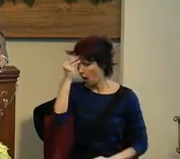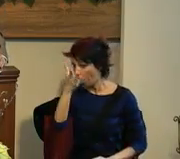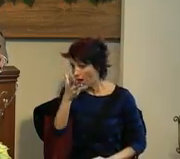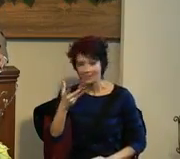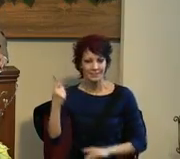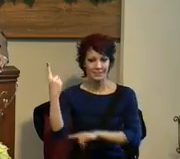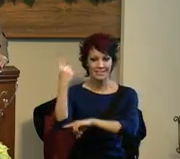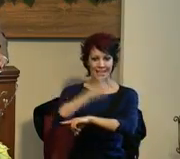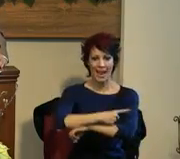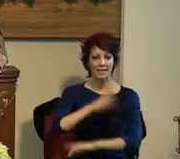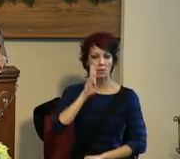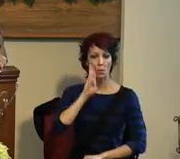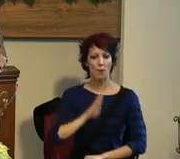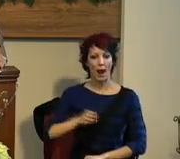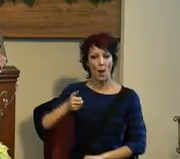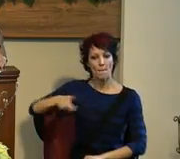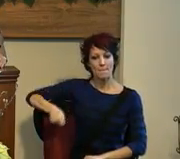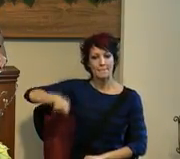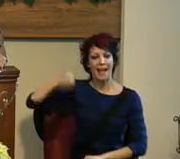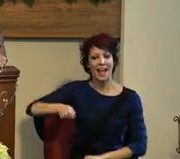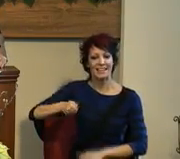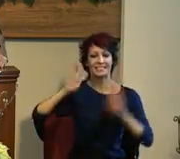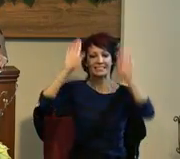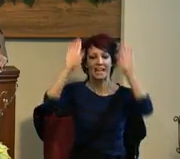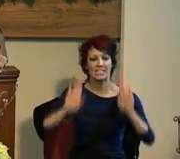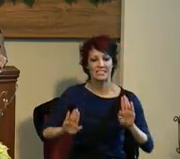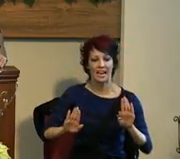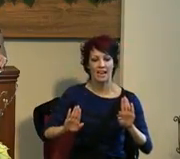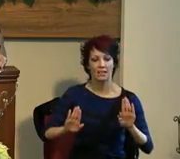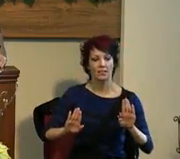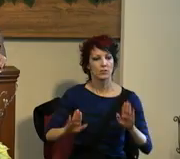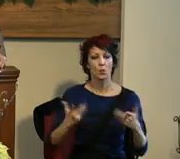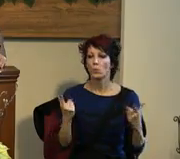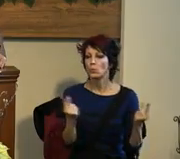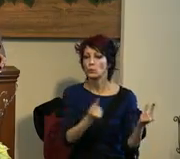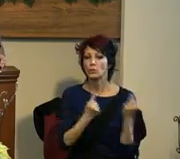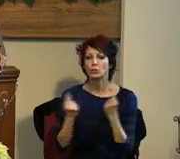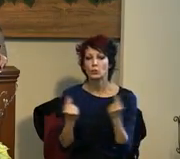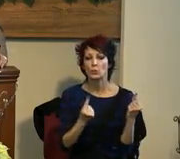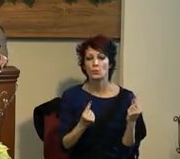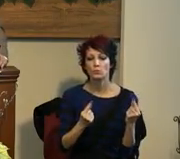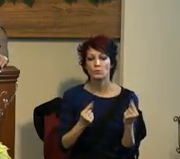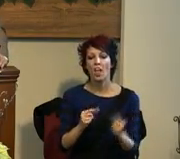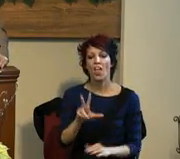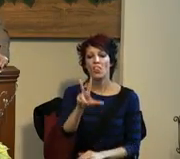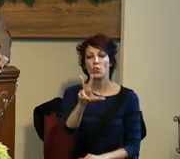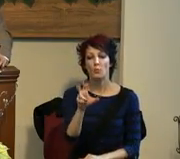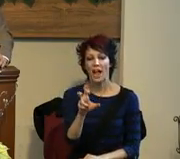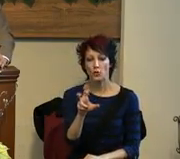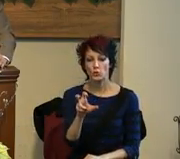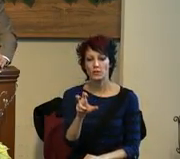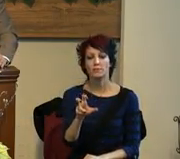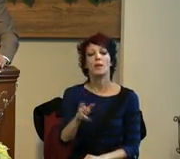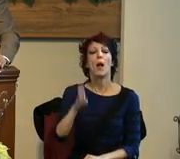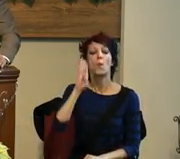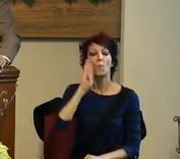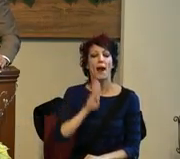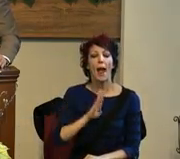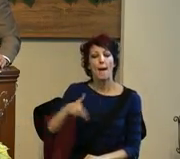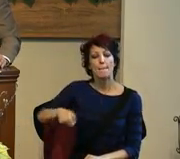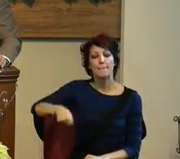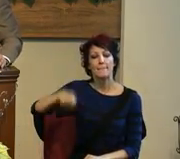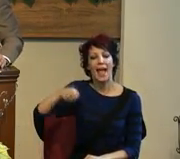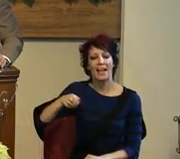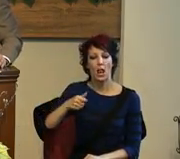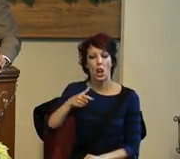program and between the services uh we put uh put together about 300 Brown Bag lunches for the homeless in our city um and